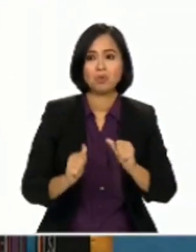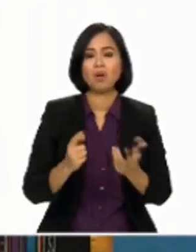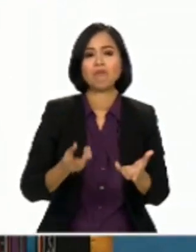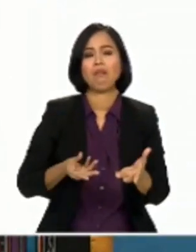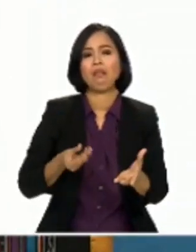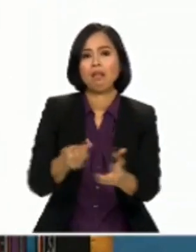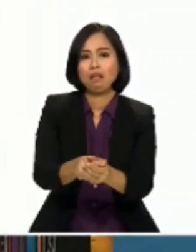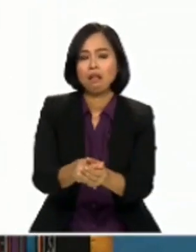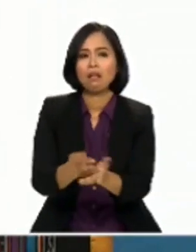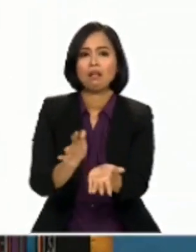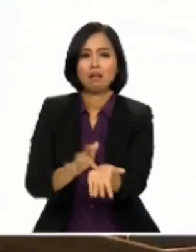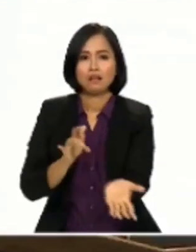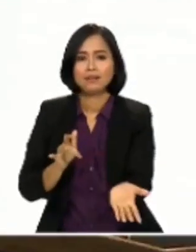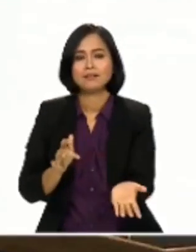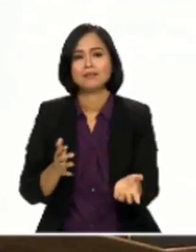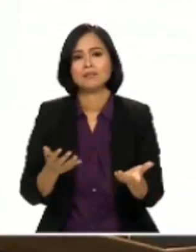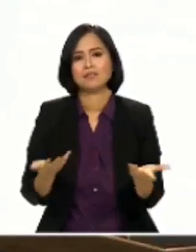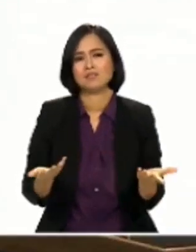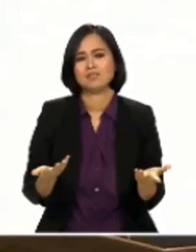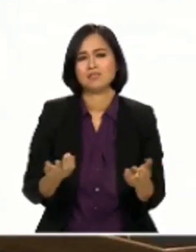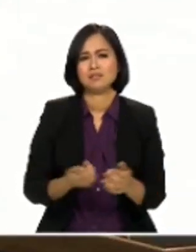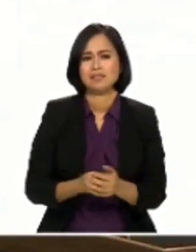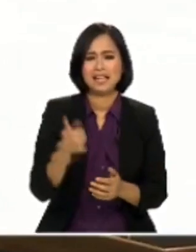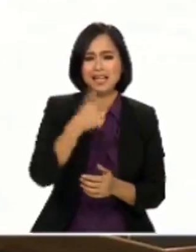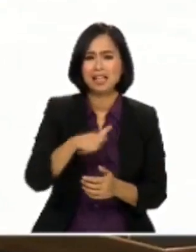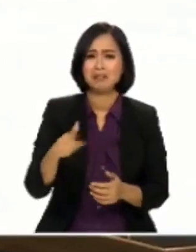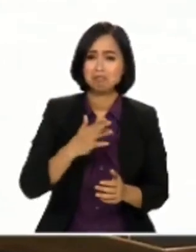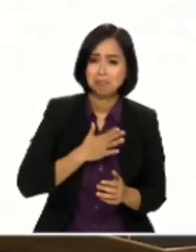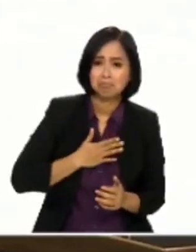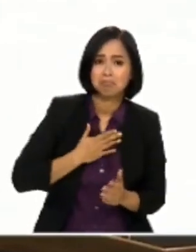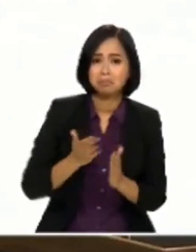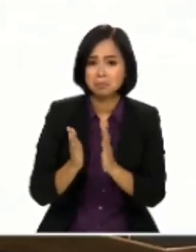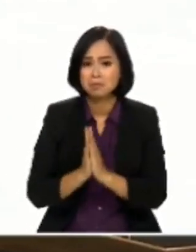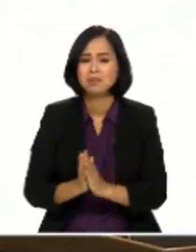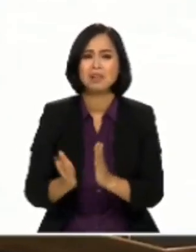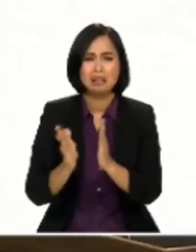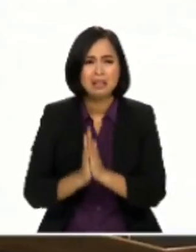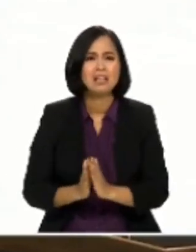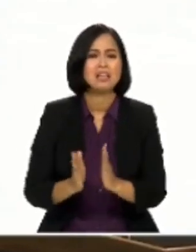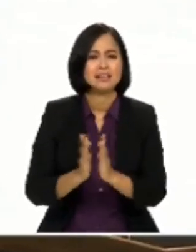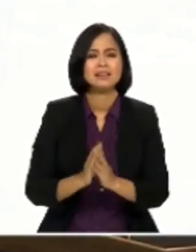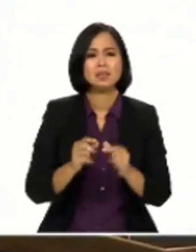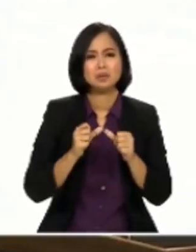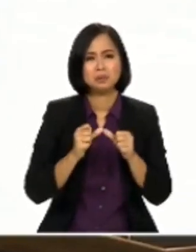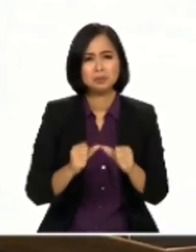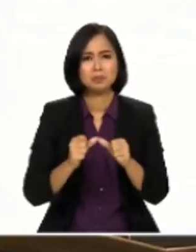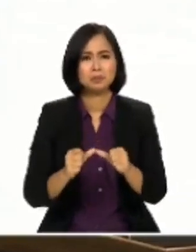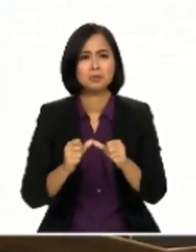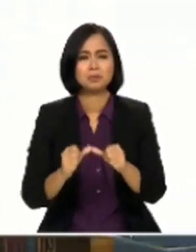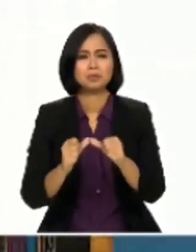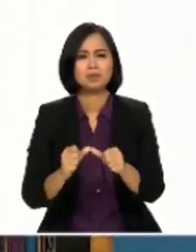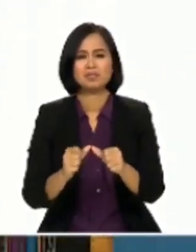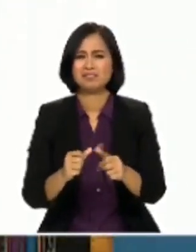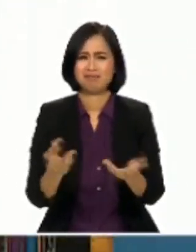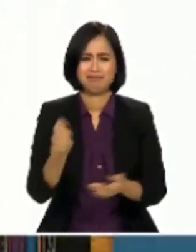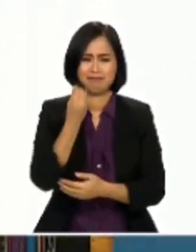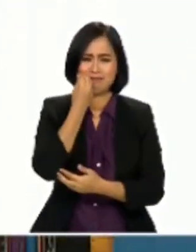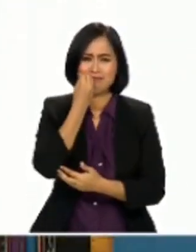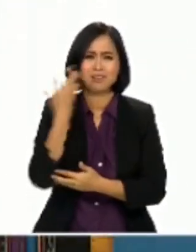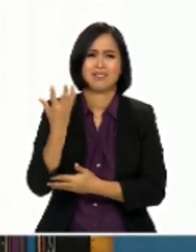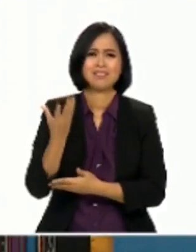extortion, any request that goes on and on endlessly and shamelessly.